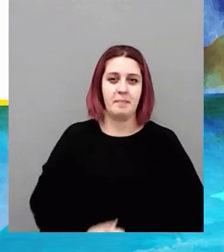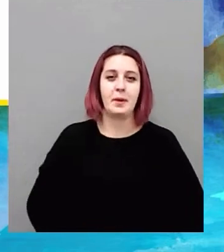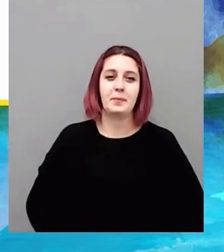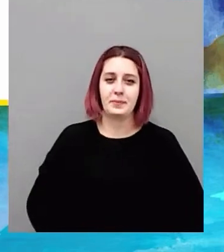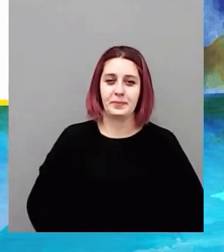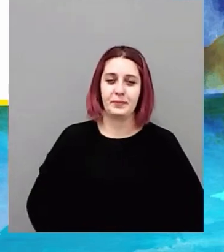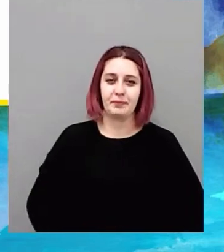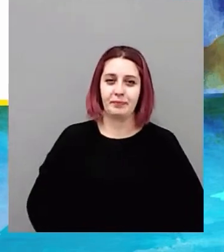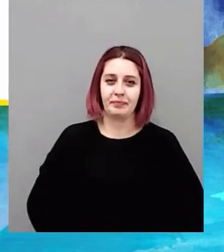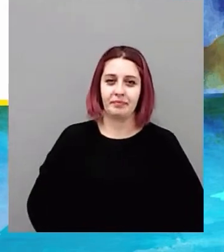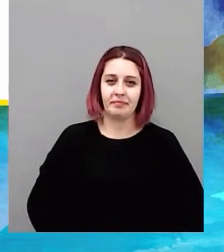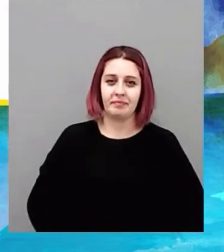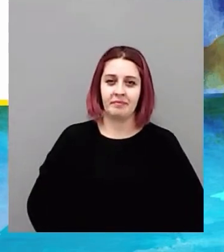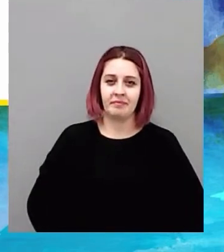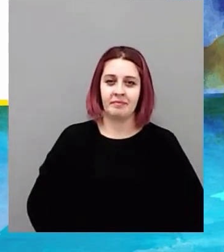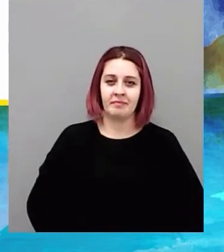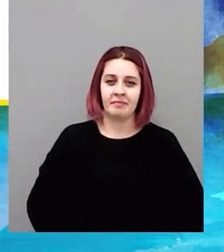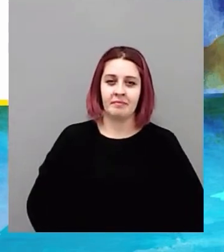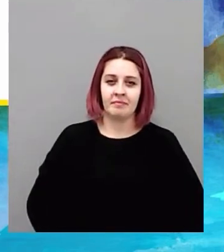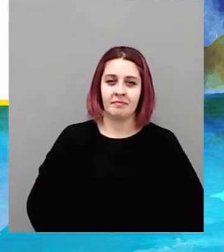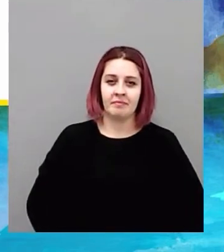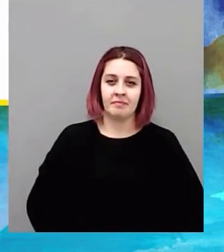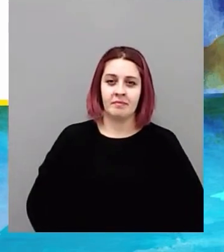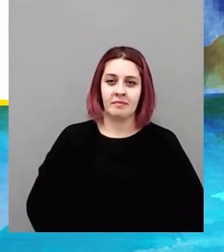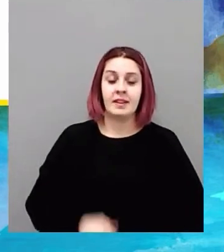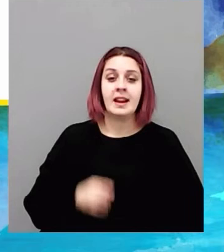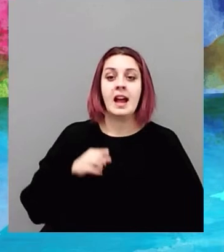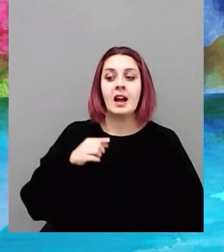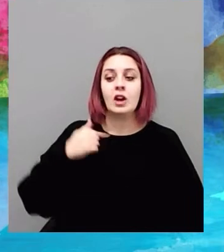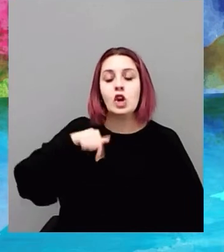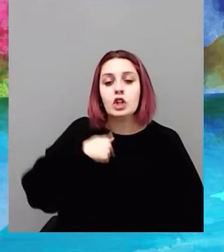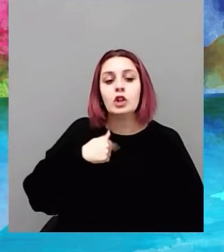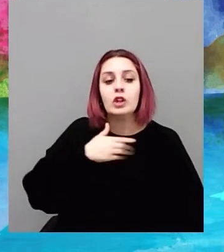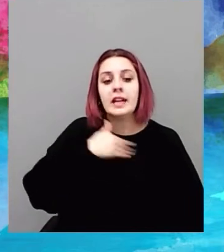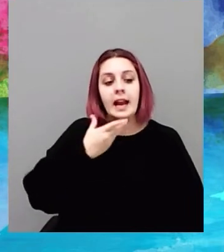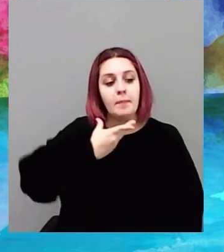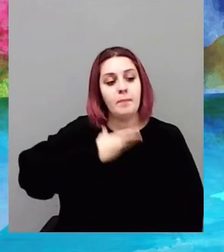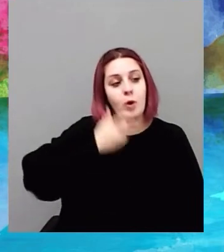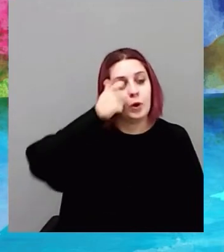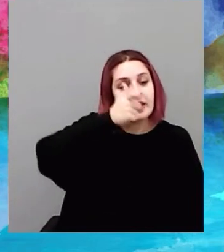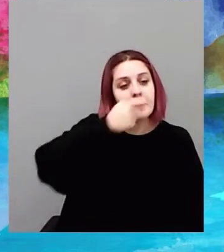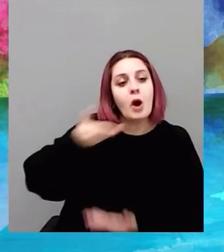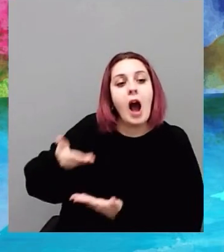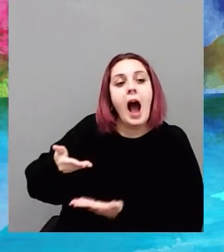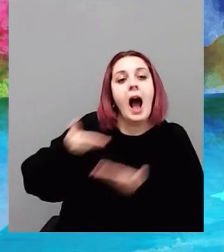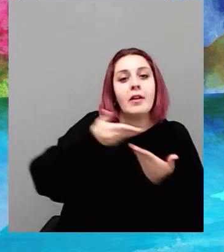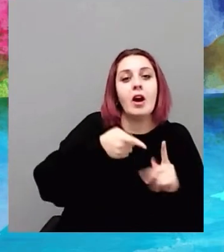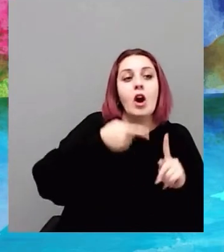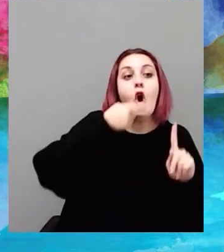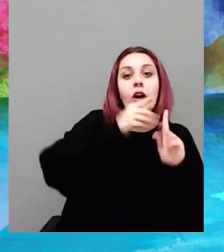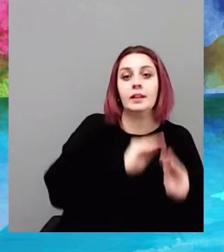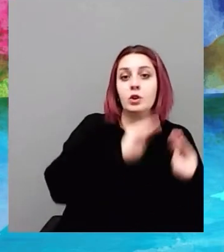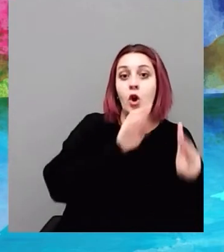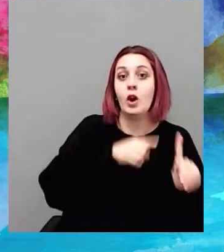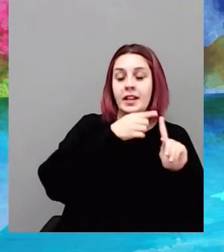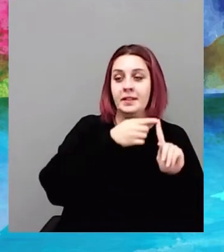the municipality in their objective. Their objective is to make their territory a nice place to be and a human smart